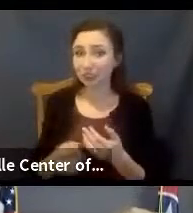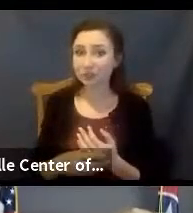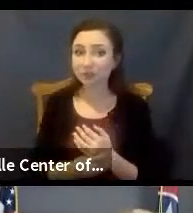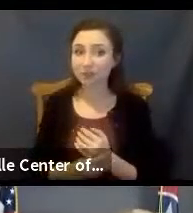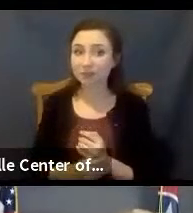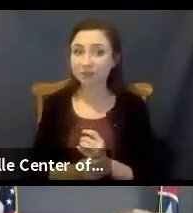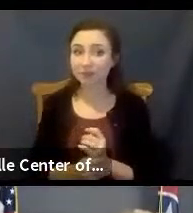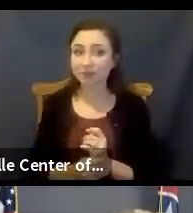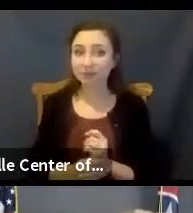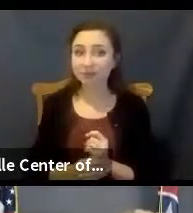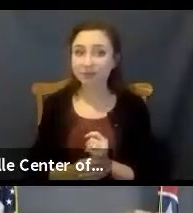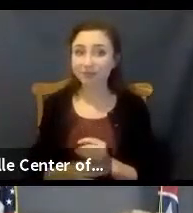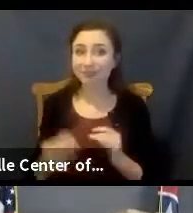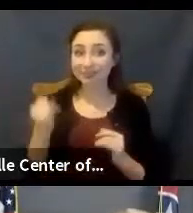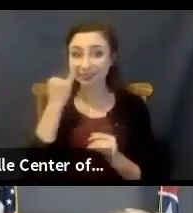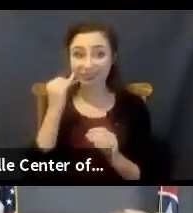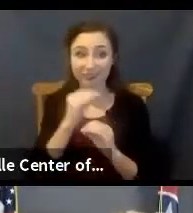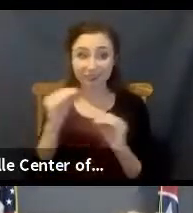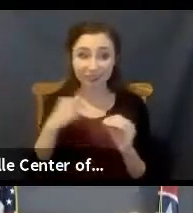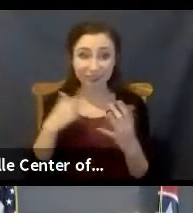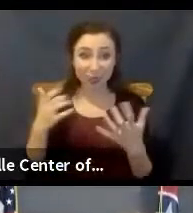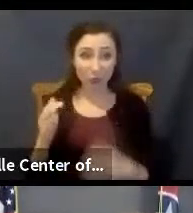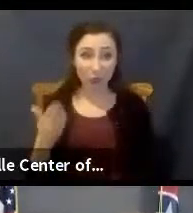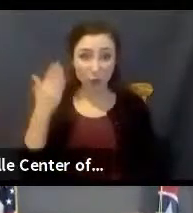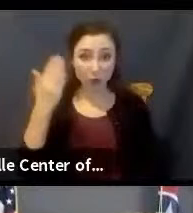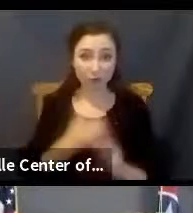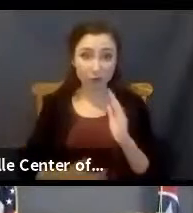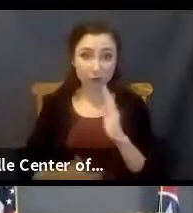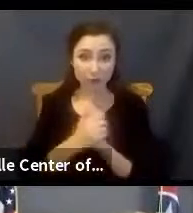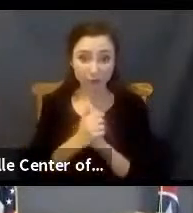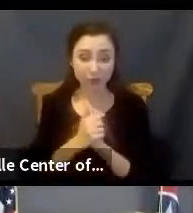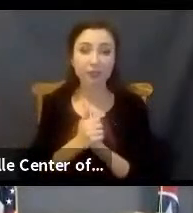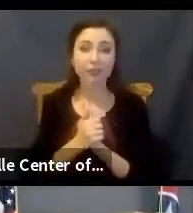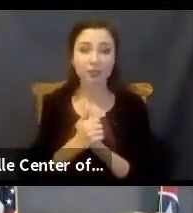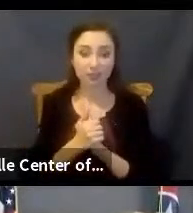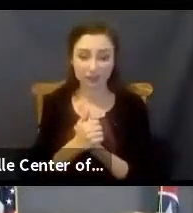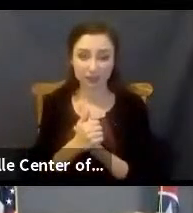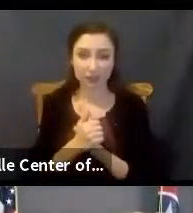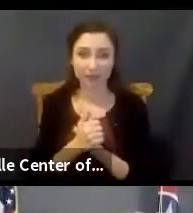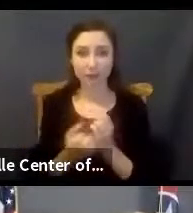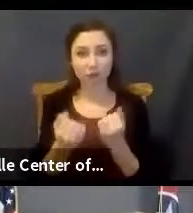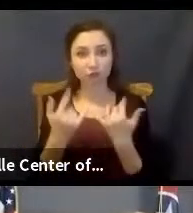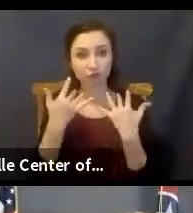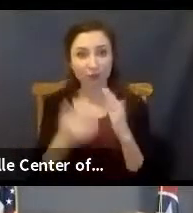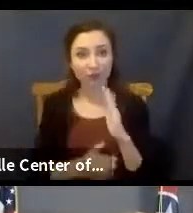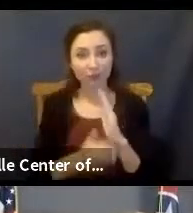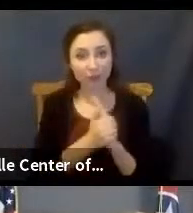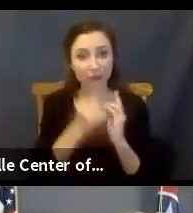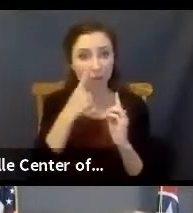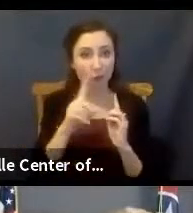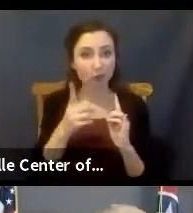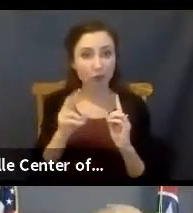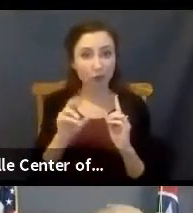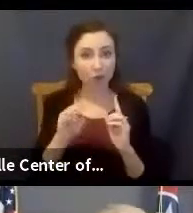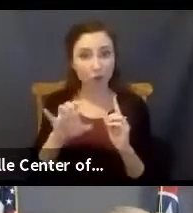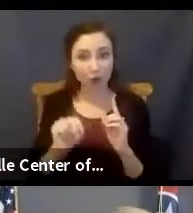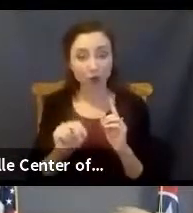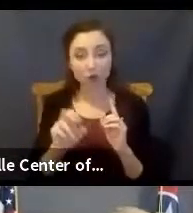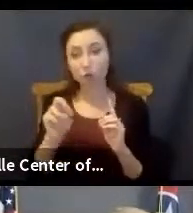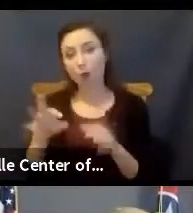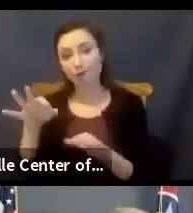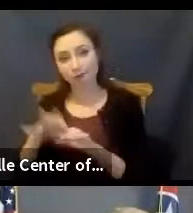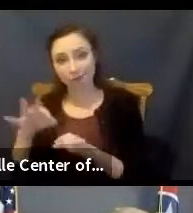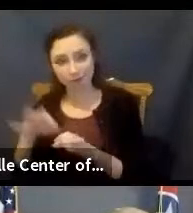If there is none, I would like to offer an amendment to either be a friendly amendment per Dr. O'Brien or an amendment that we vote